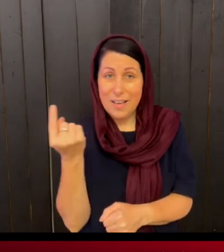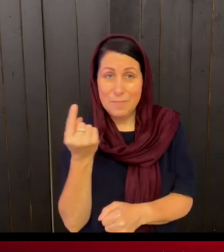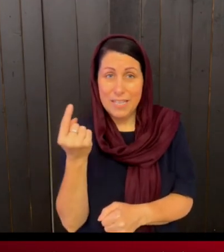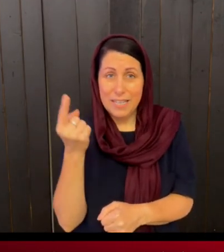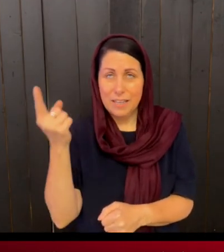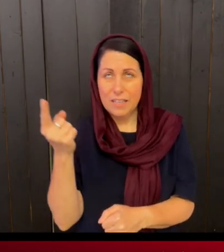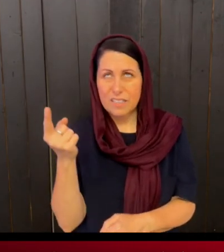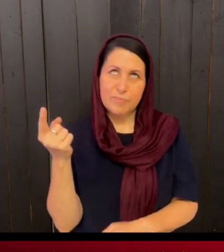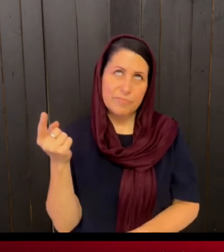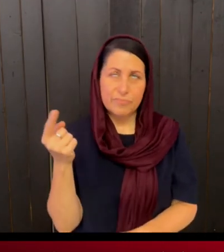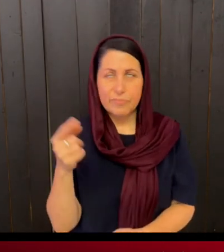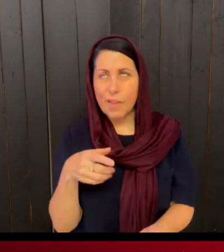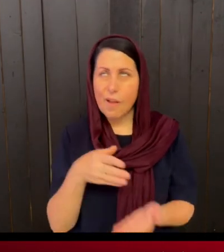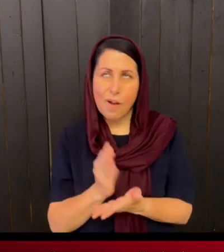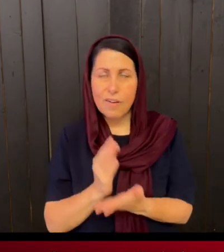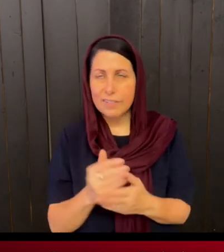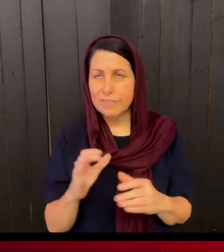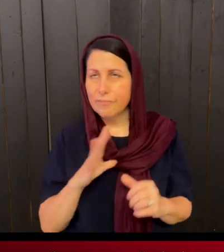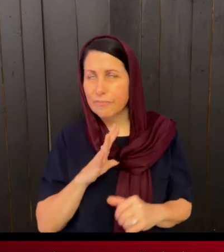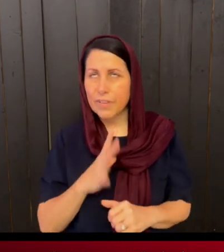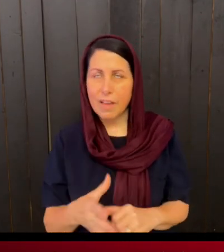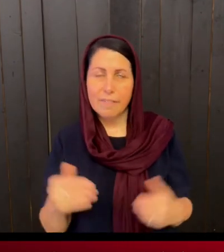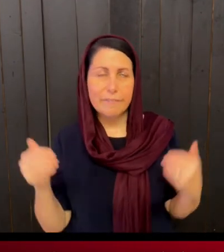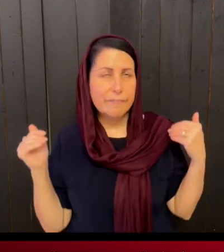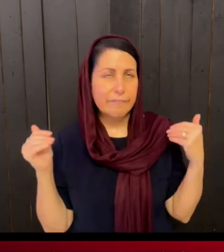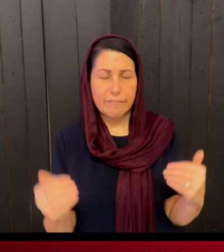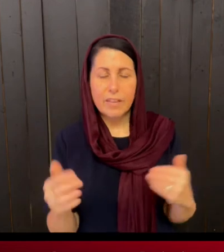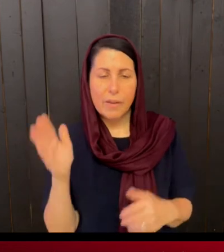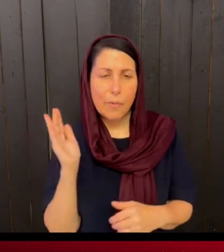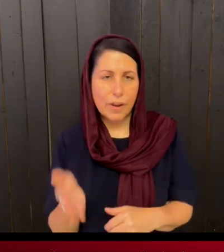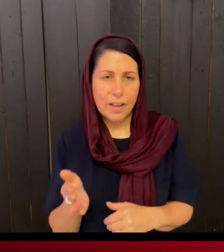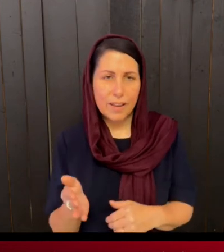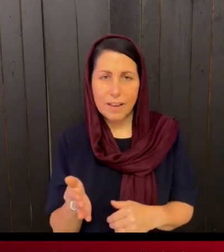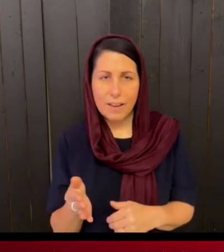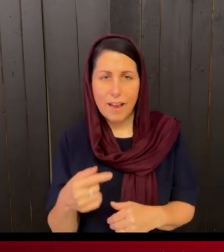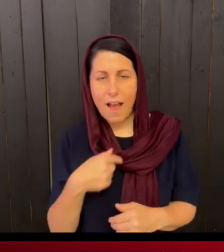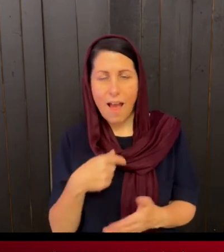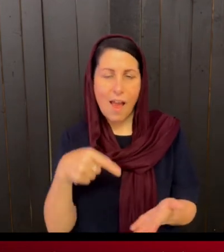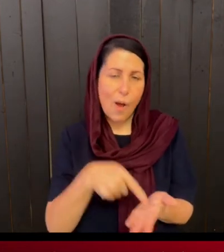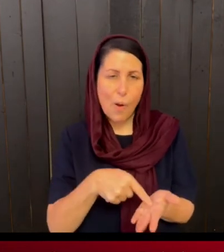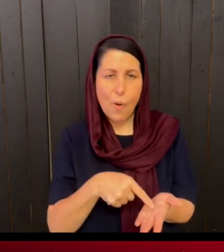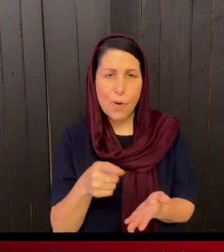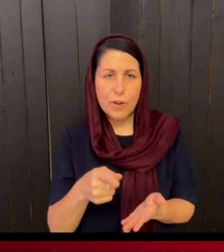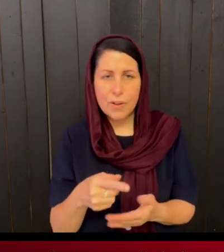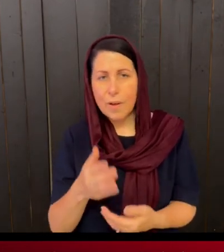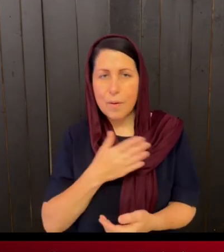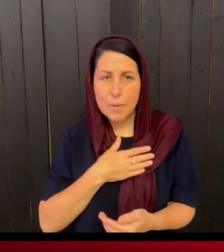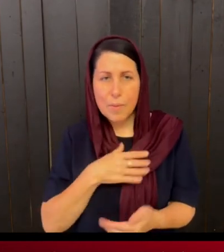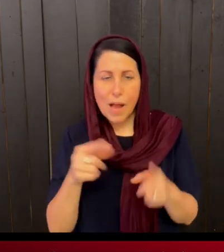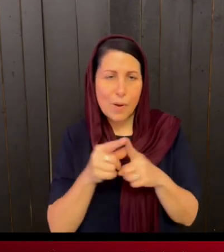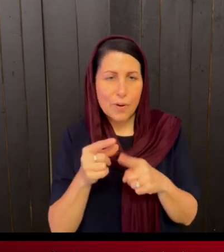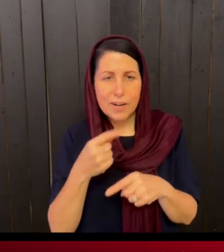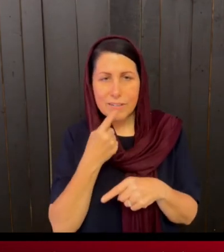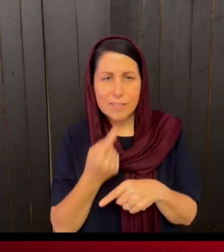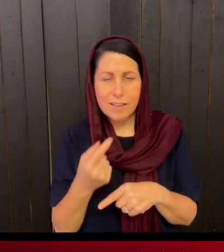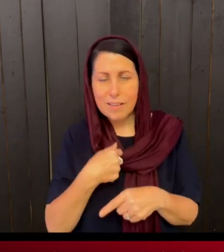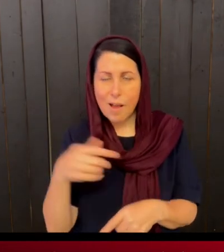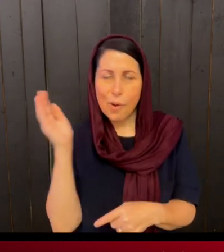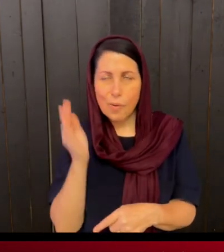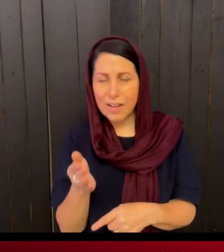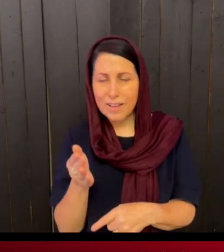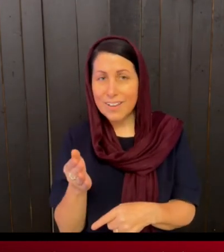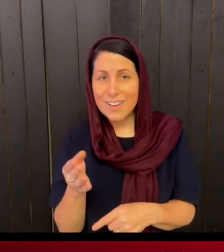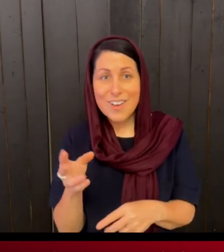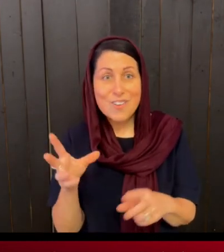grudgingly is going to do, like, okay, I owe you this, my word says I'll do it, so I guess I'll fill you. It's not like that. He loves us